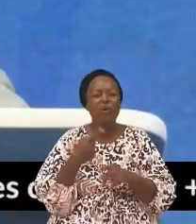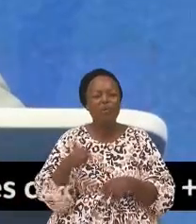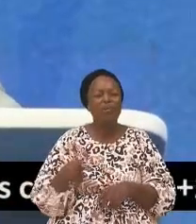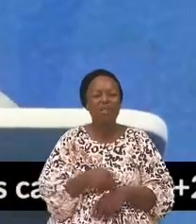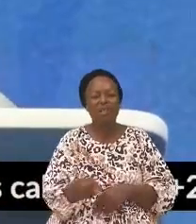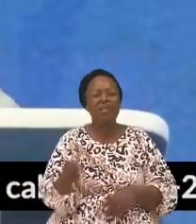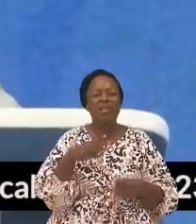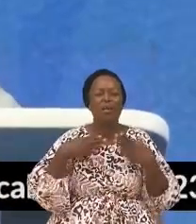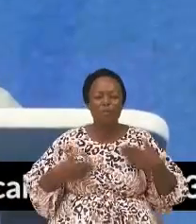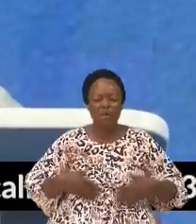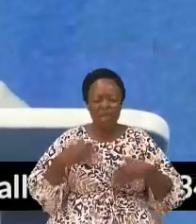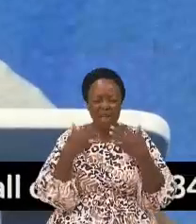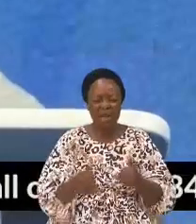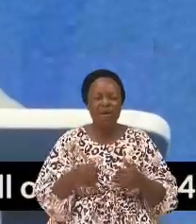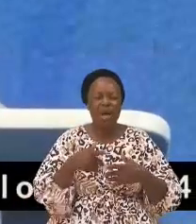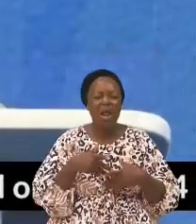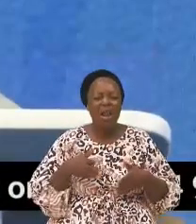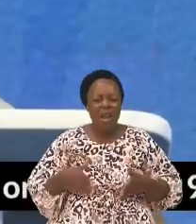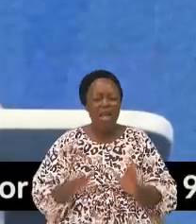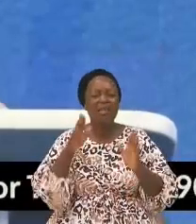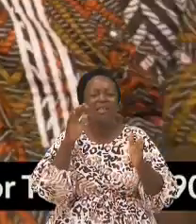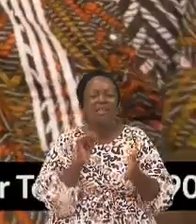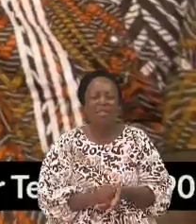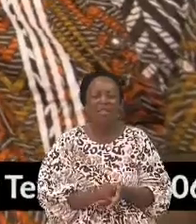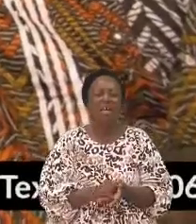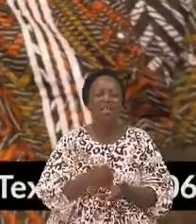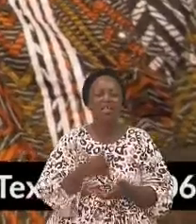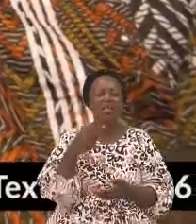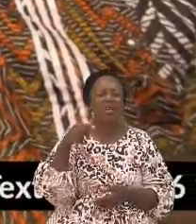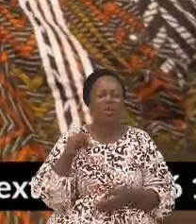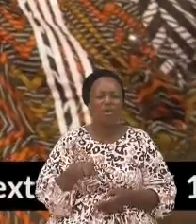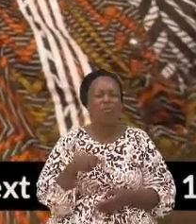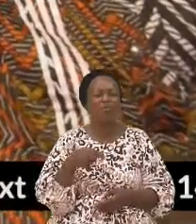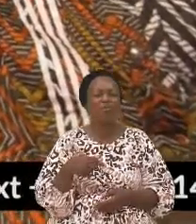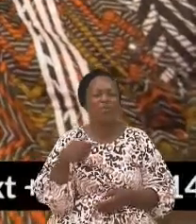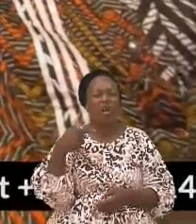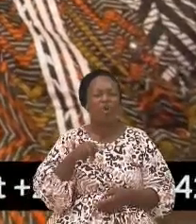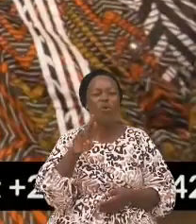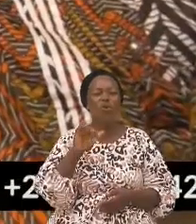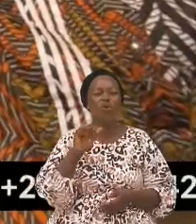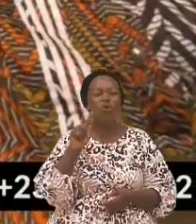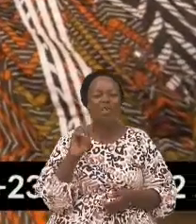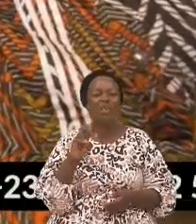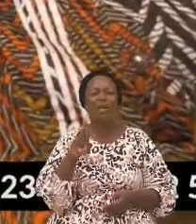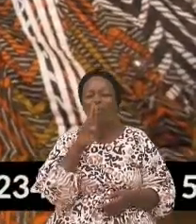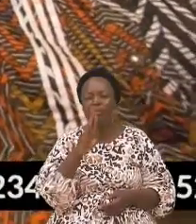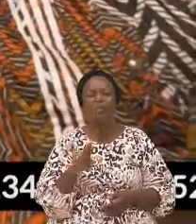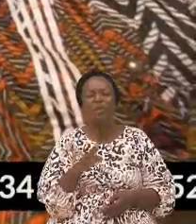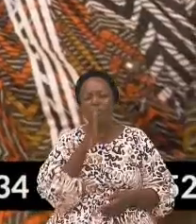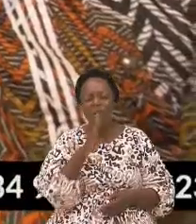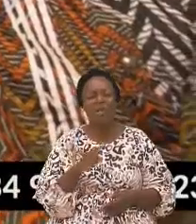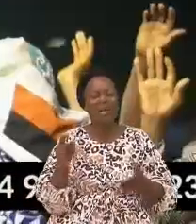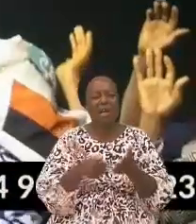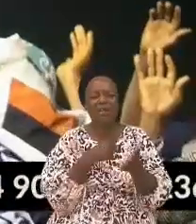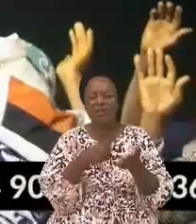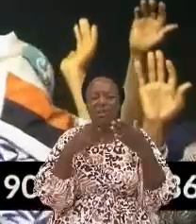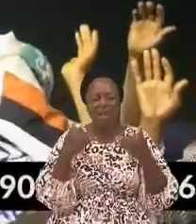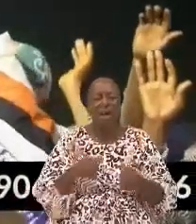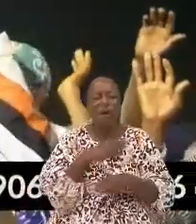the swelling vanish away from their body right now. Let that goiter be cancelled right